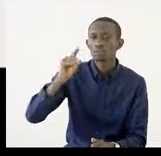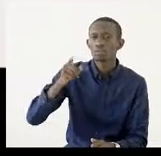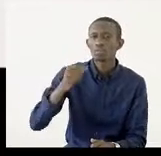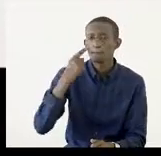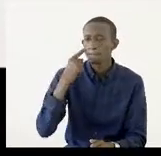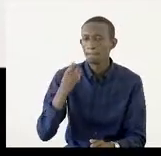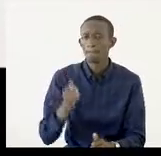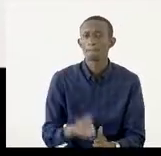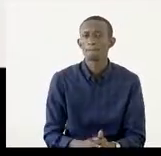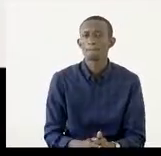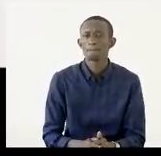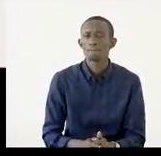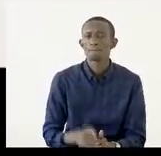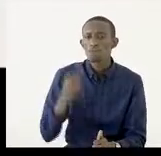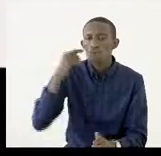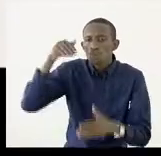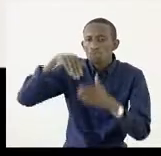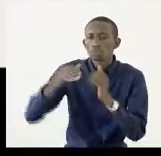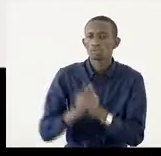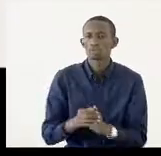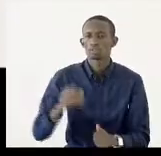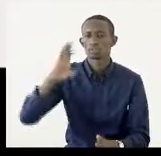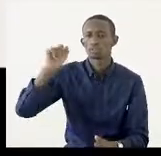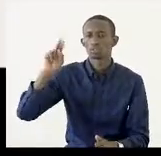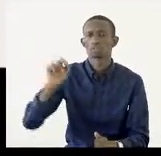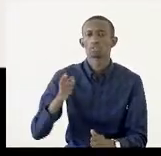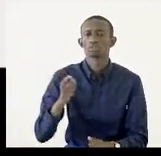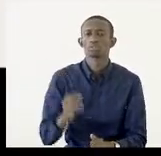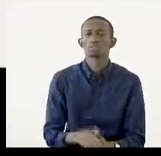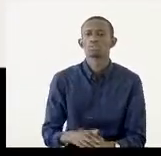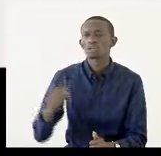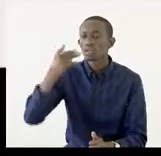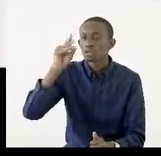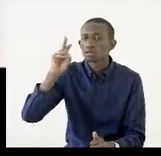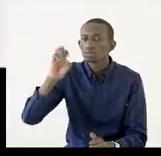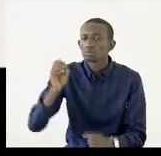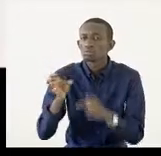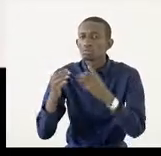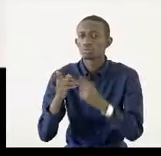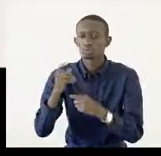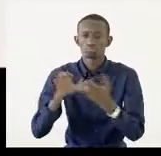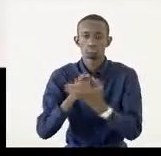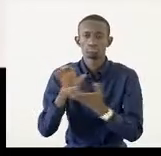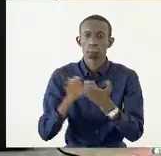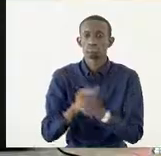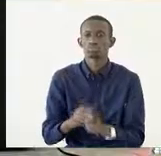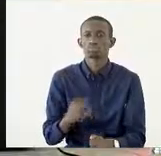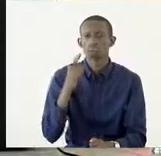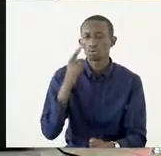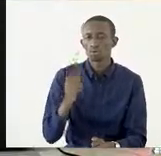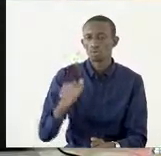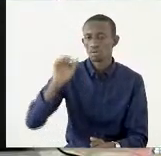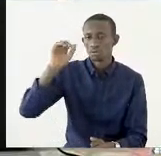at this test under the carbonyl reaction. The iodo foam, that is a mixture of iodine. So you have the